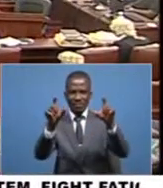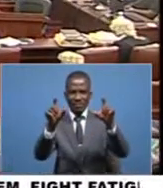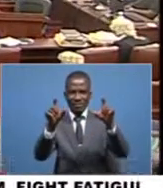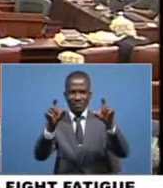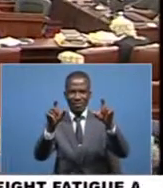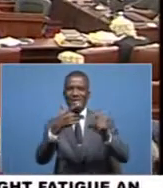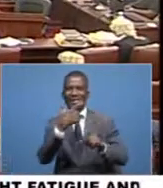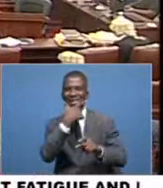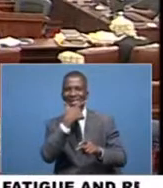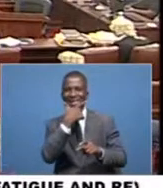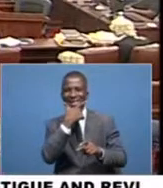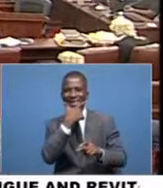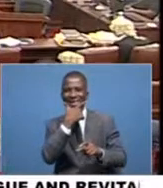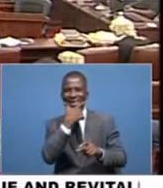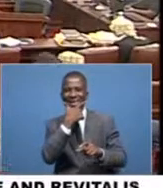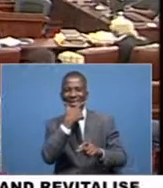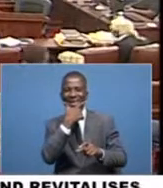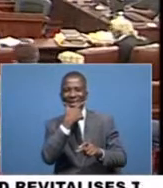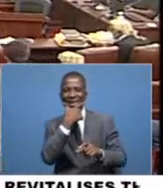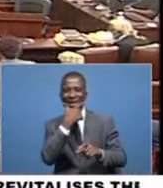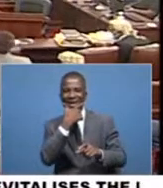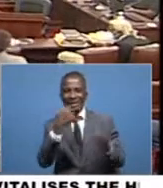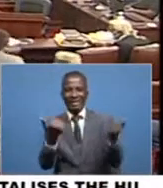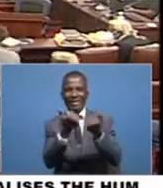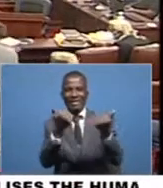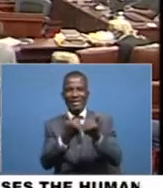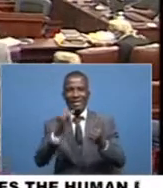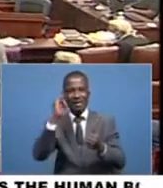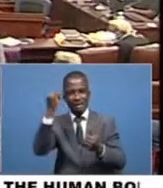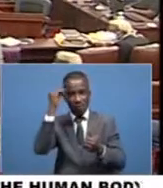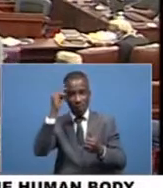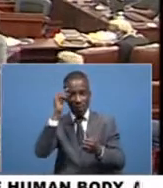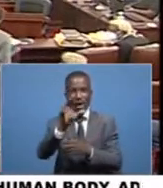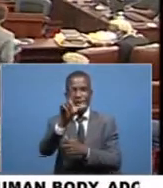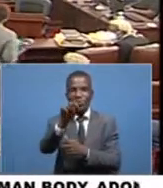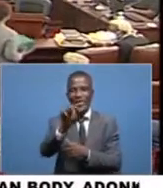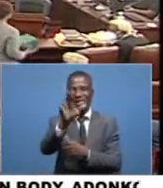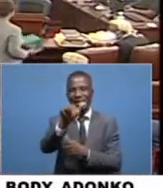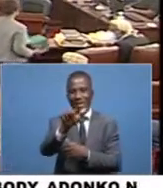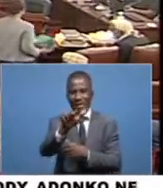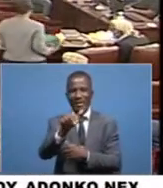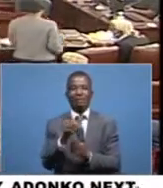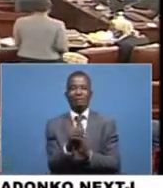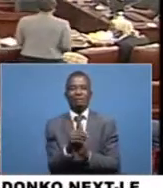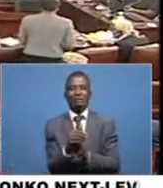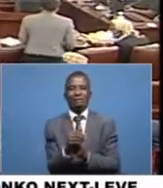Akufo-Addo and Others versus Mahama and Another, 2013 Supreme Court of Ghana Law Report, Special Edition, page